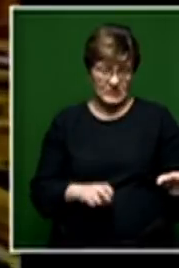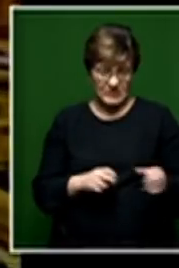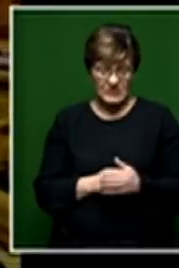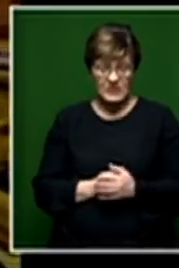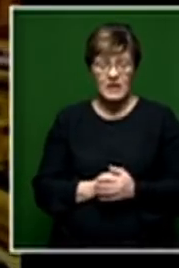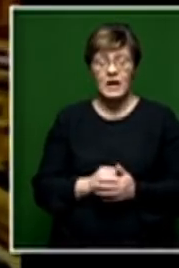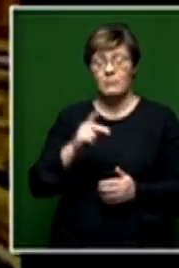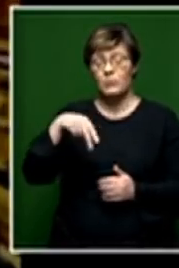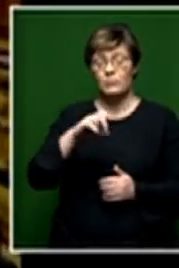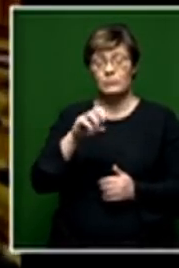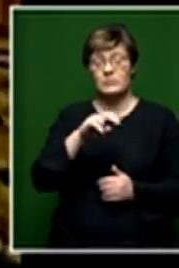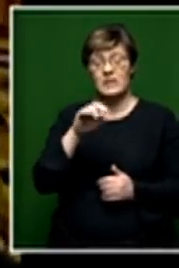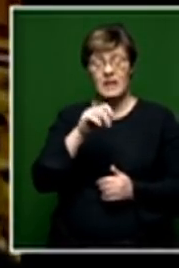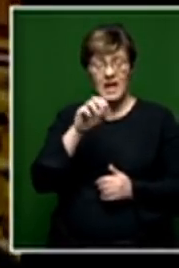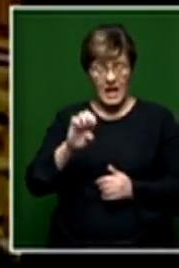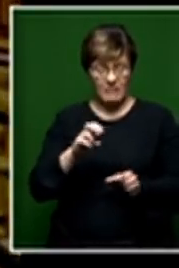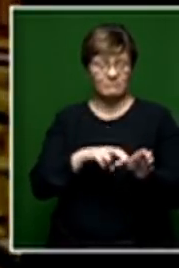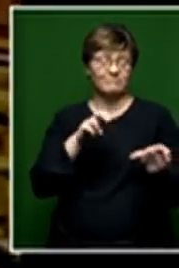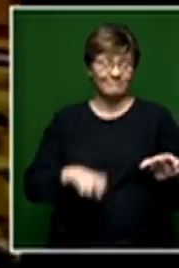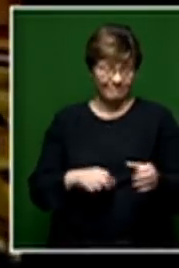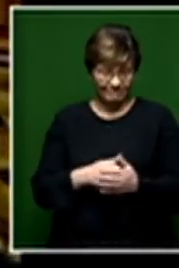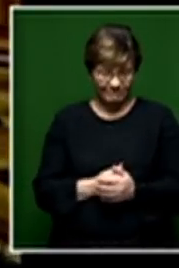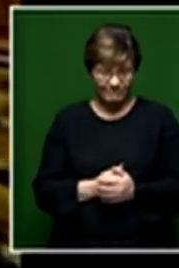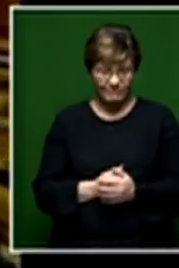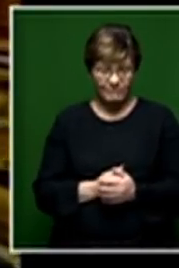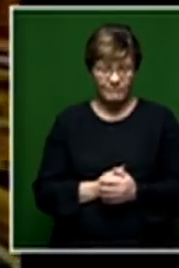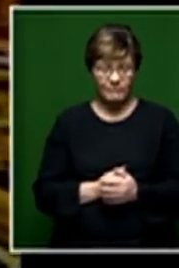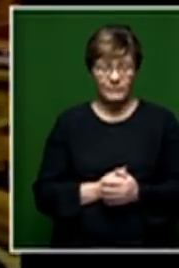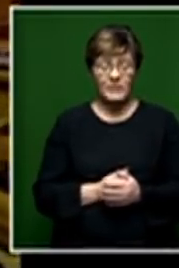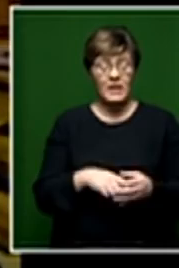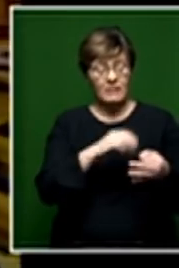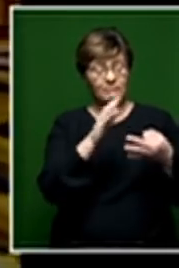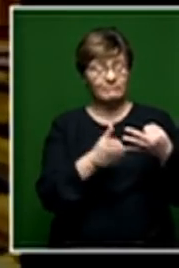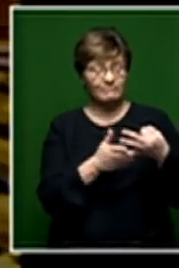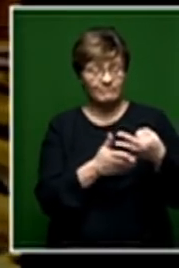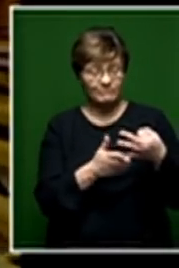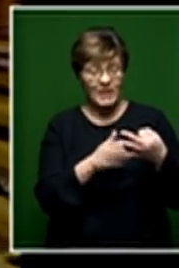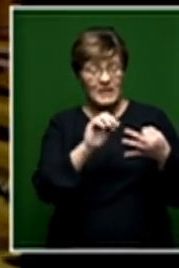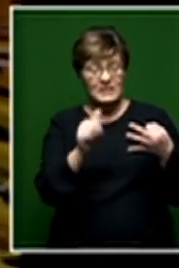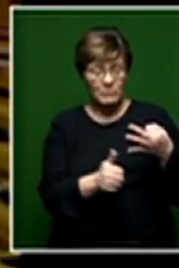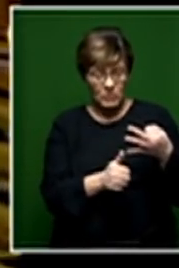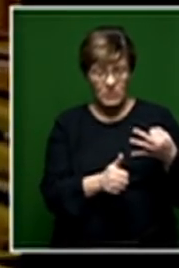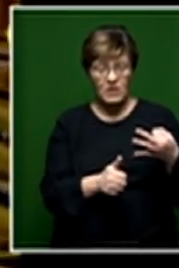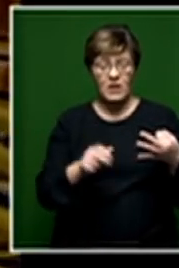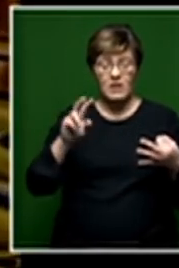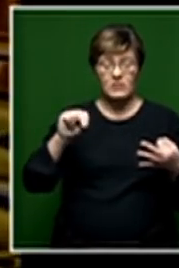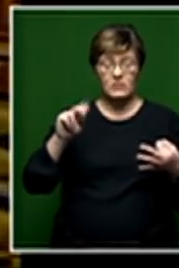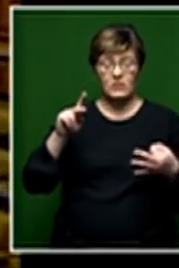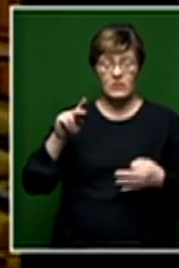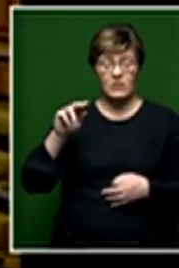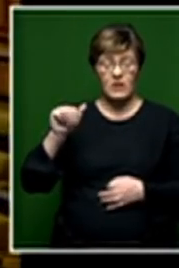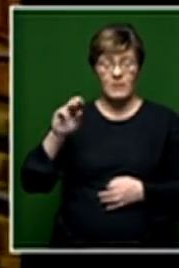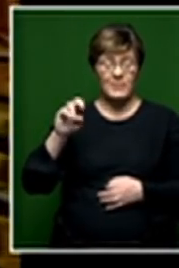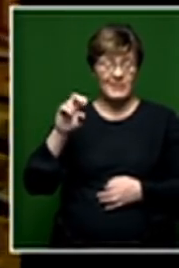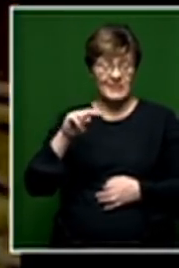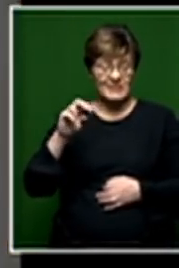President Phumzile Mlambo-Ngcuka. Gwen Mahlangu, who was her deputy at the time, had to fill in the big shoes, and she did it